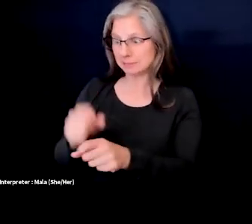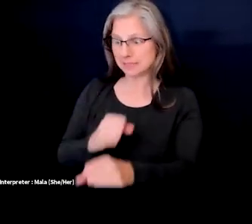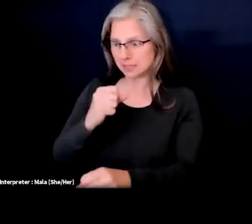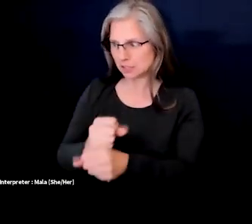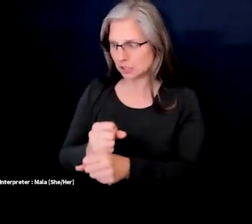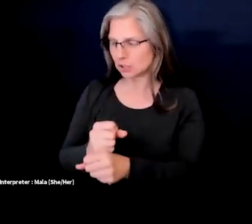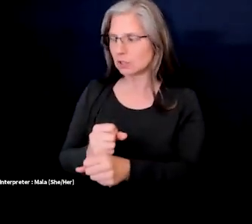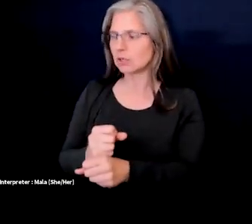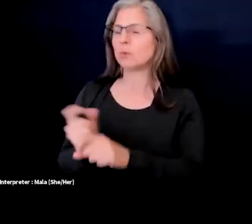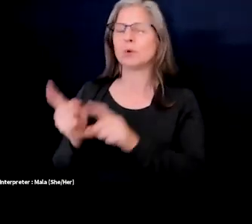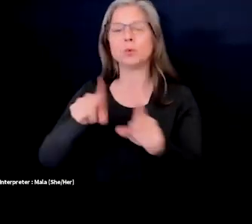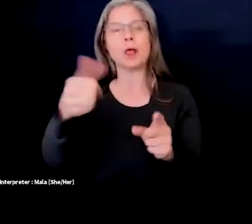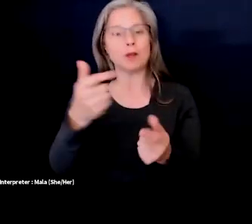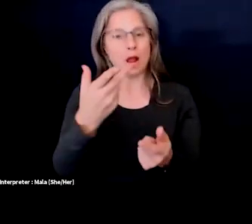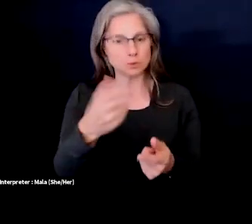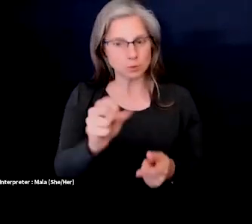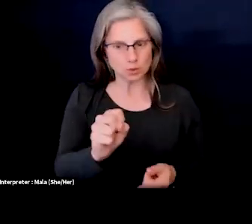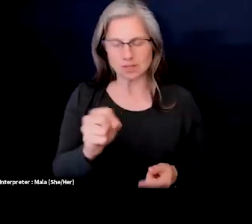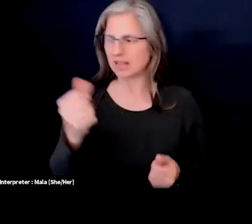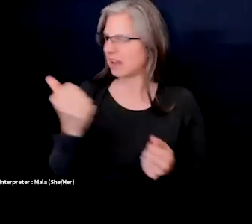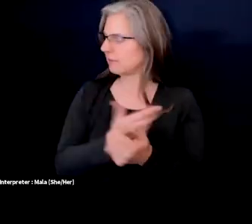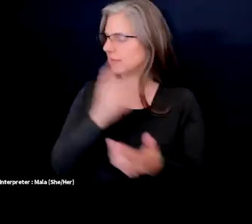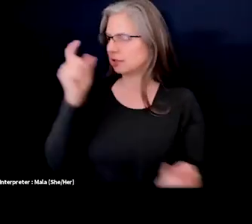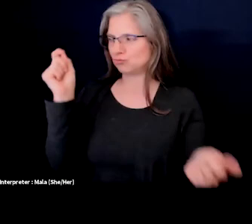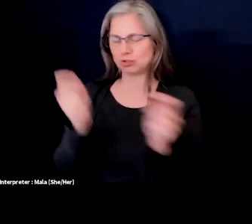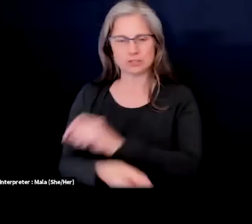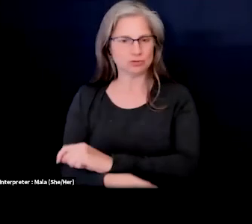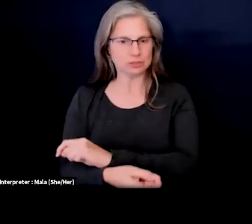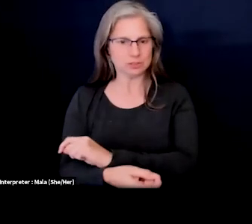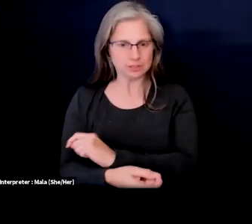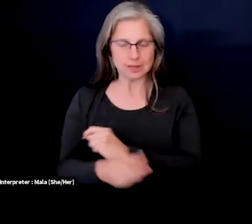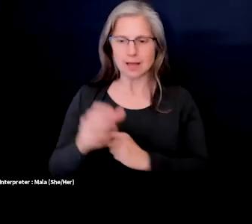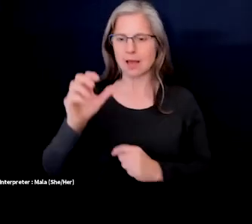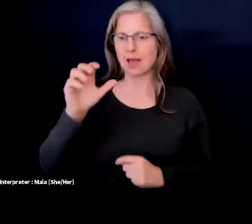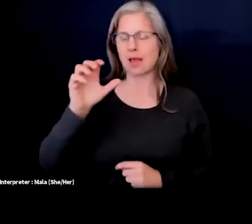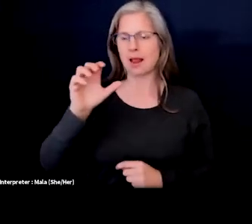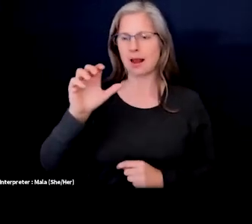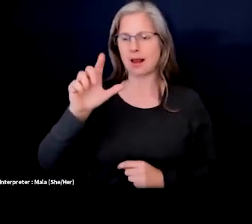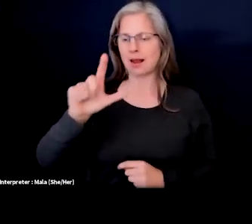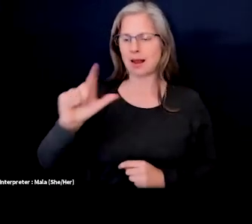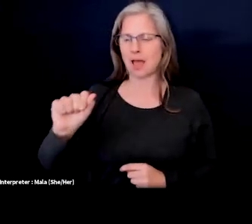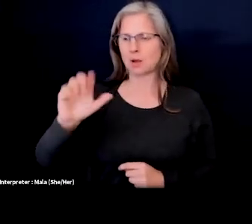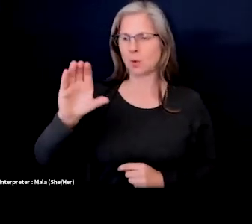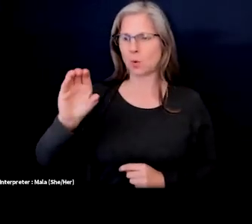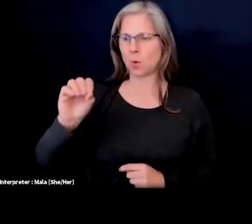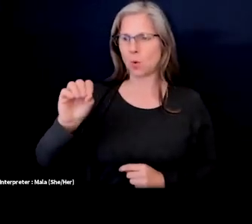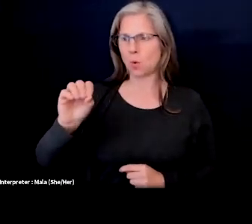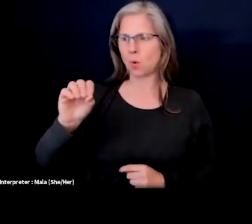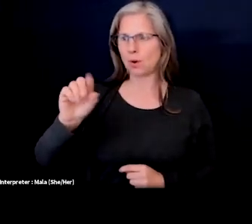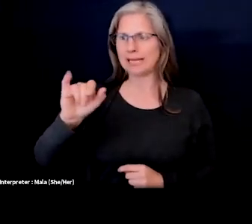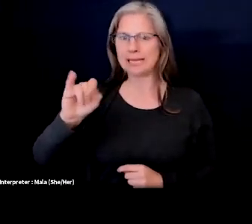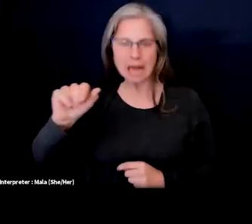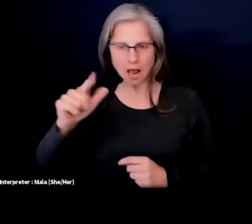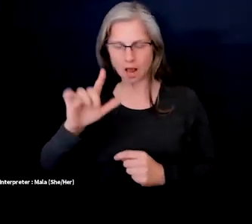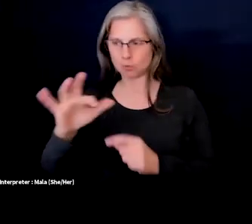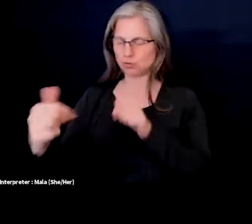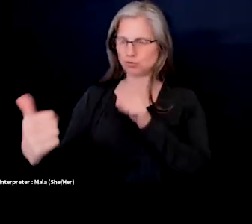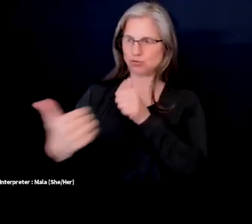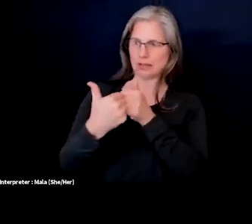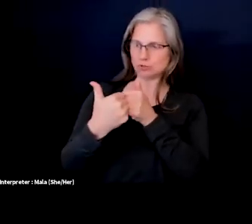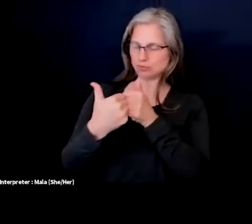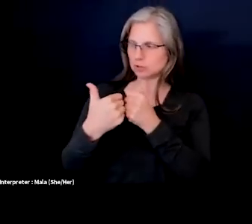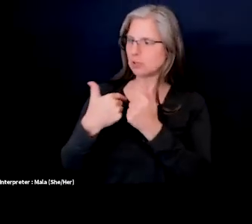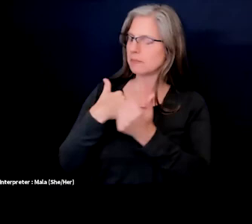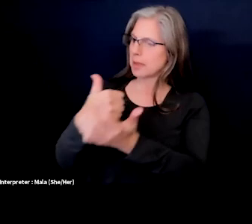San Marcos High School, everything changed. At La Colina, I was challenged, and they helped